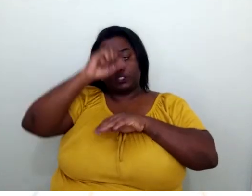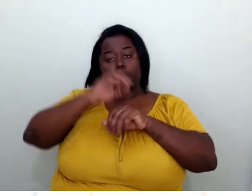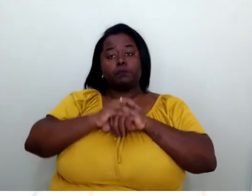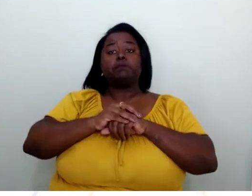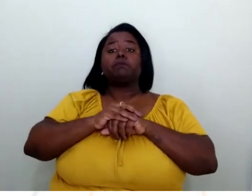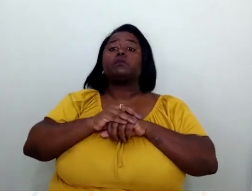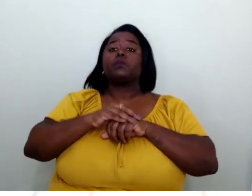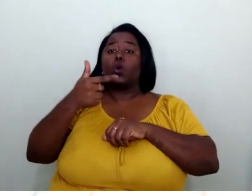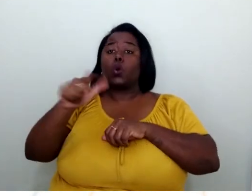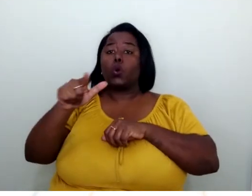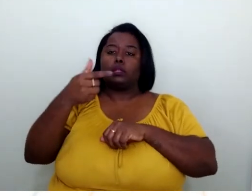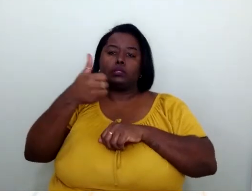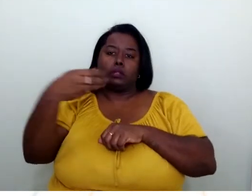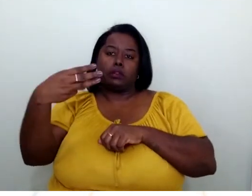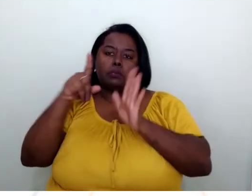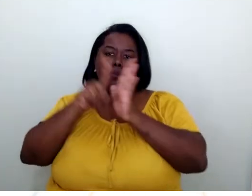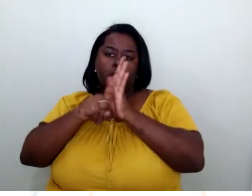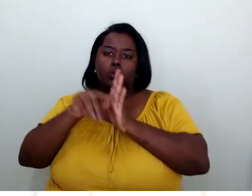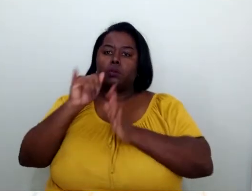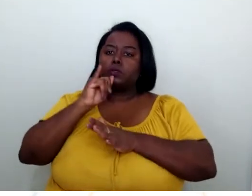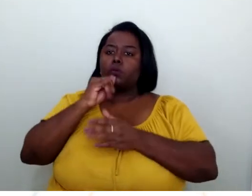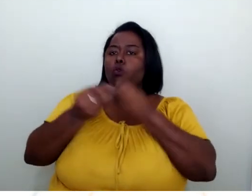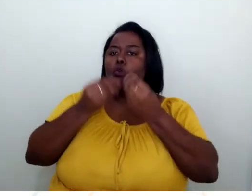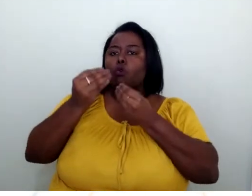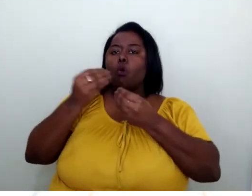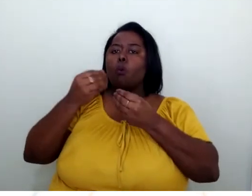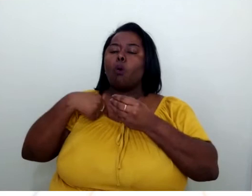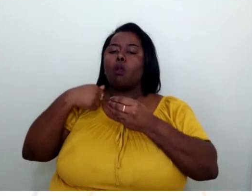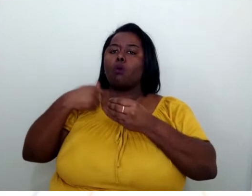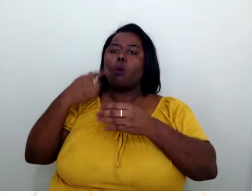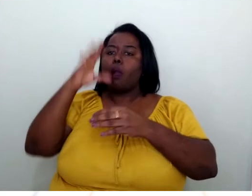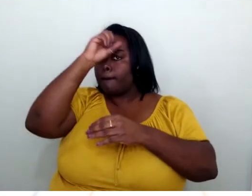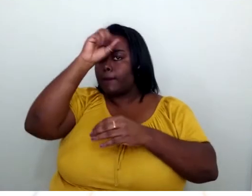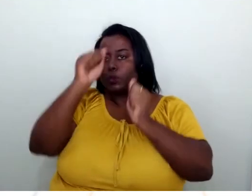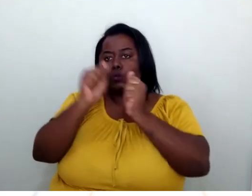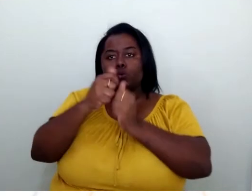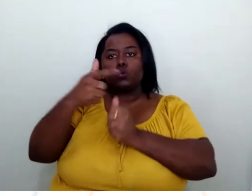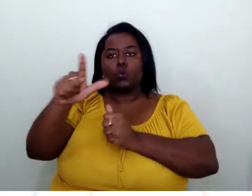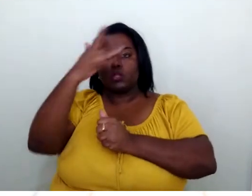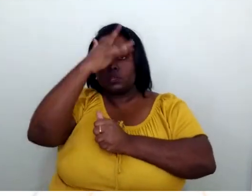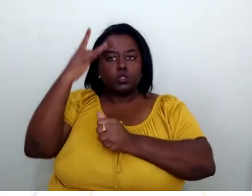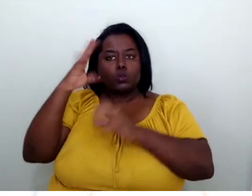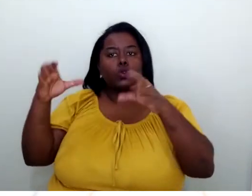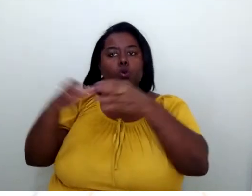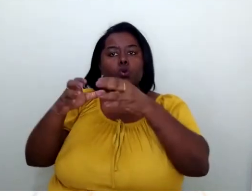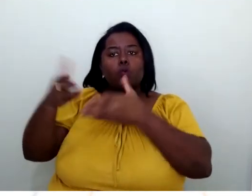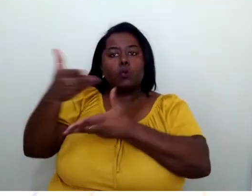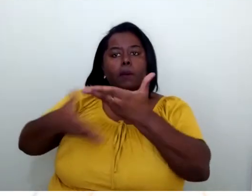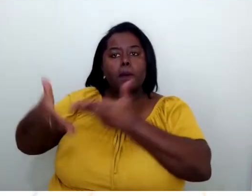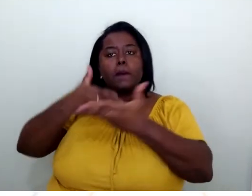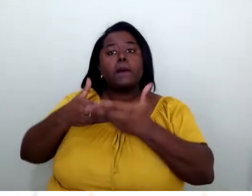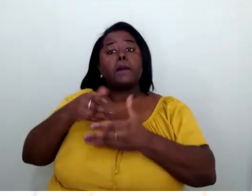that, Randy's been recently working with Zara Akol to develop this concept of shared metacognition.